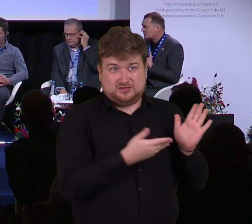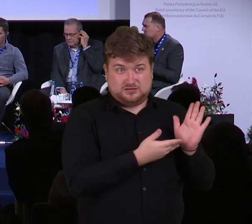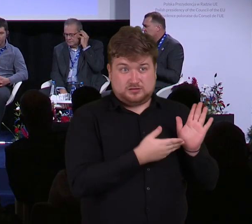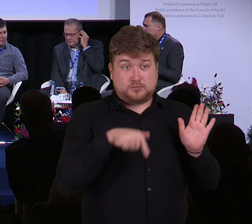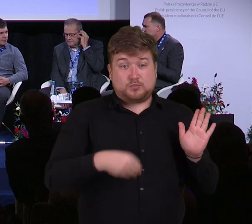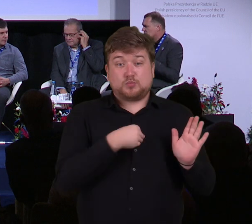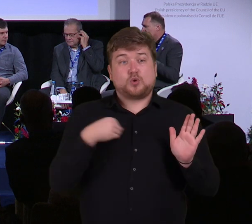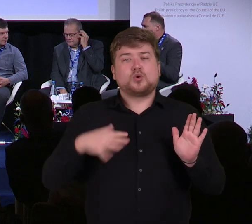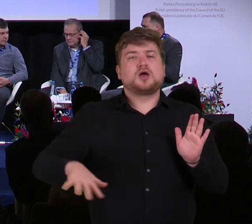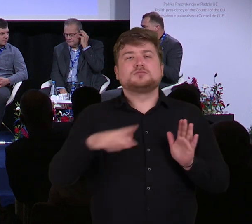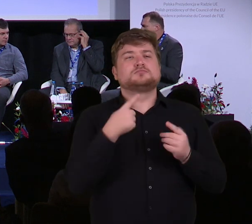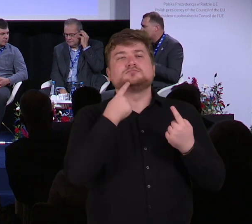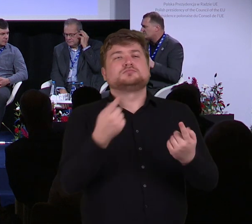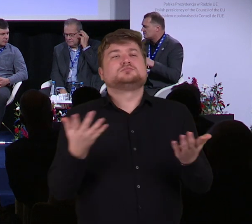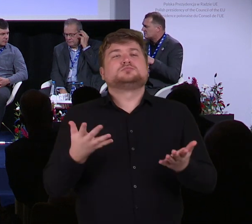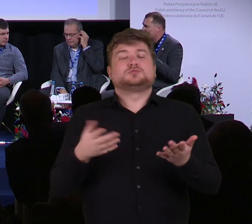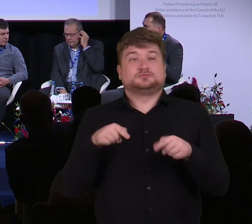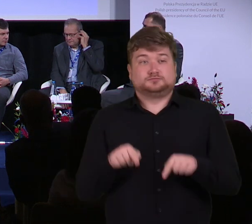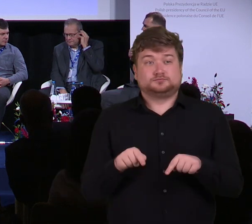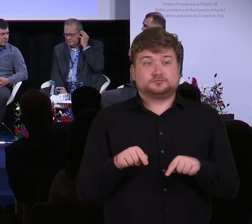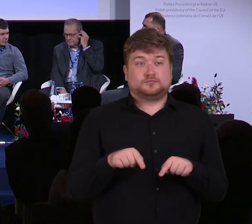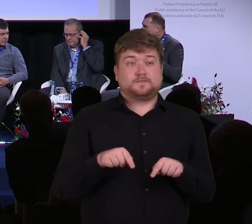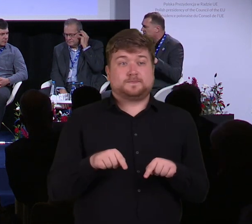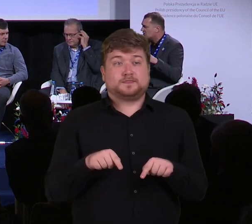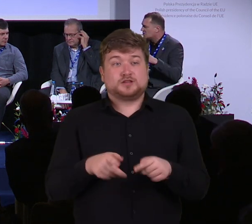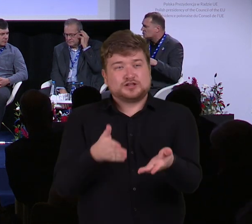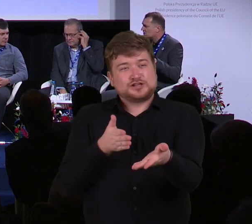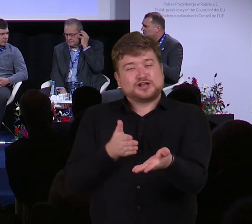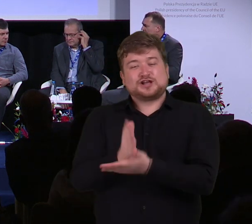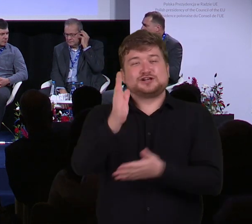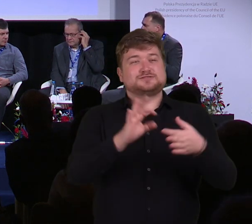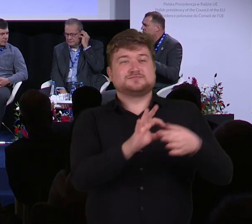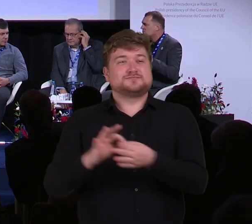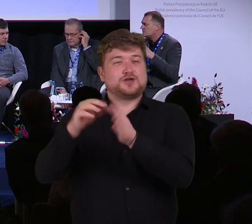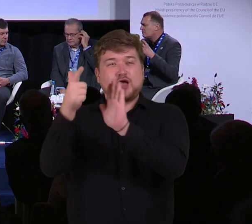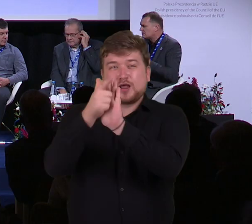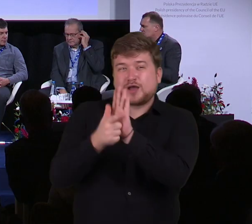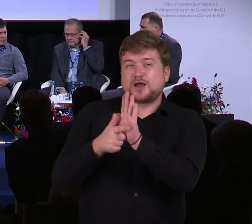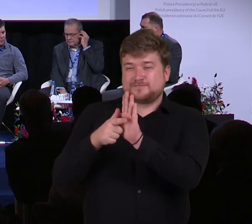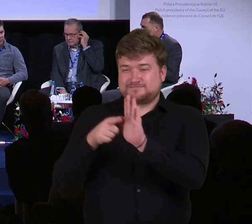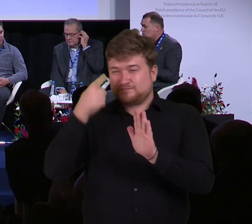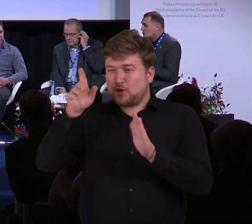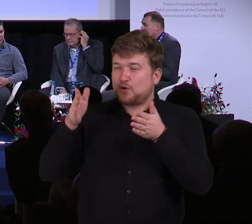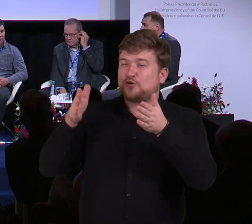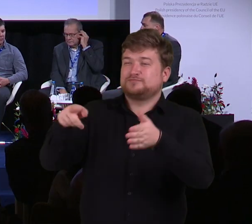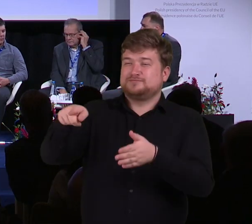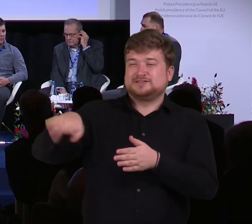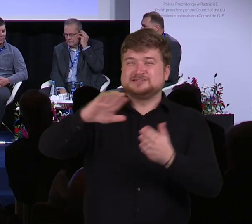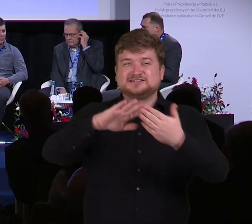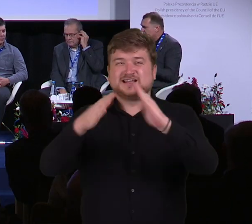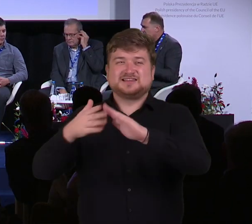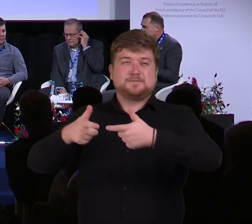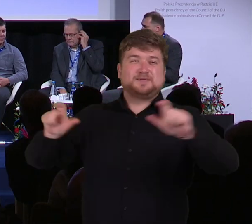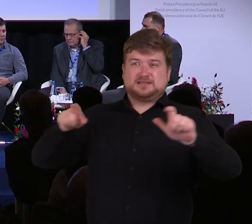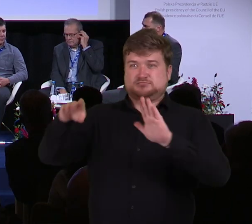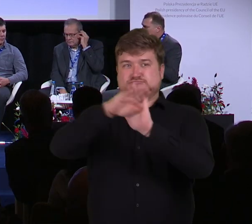That was a general, but from Poland specifically, I would like to see Polish regulations, legal regulations,